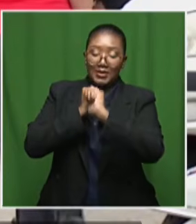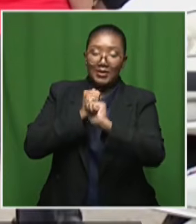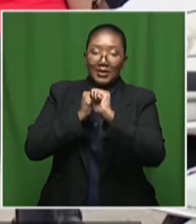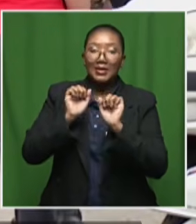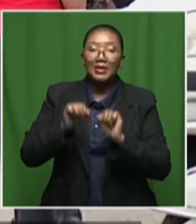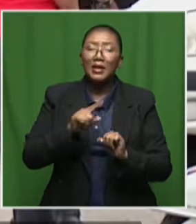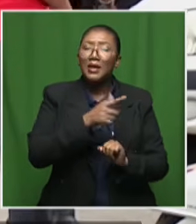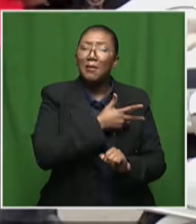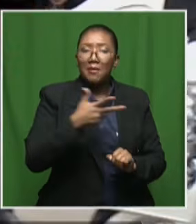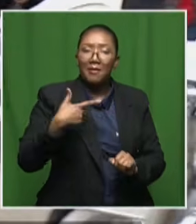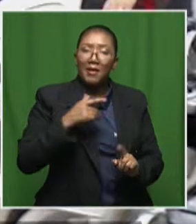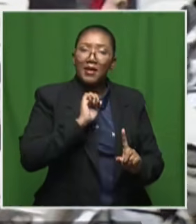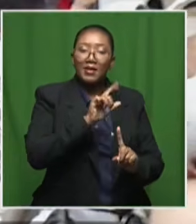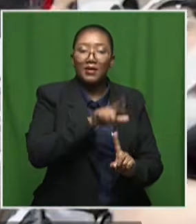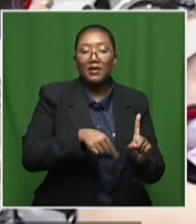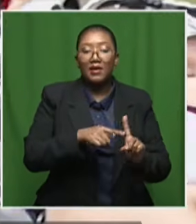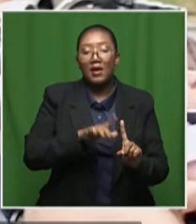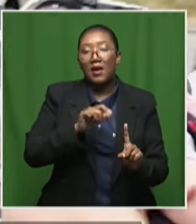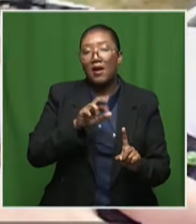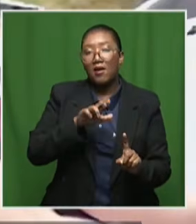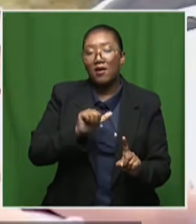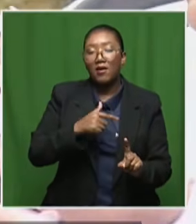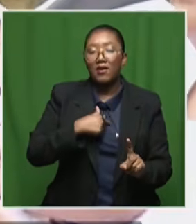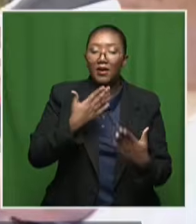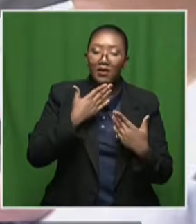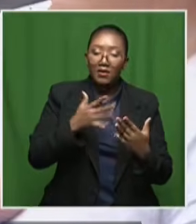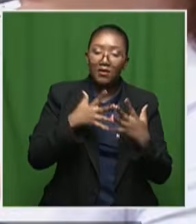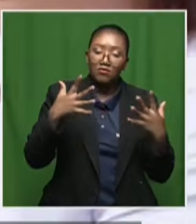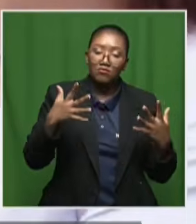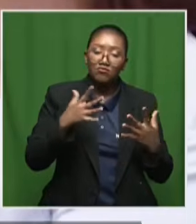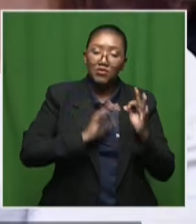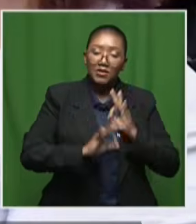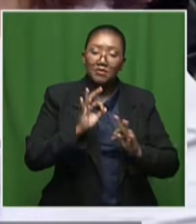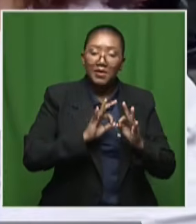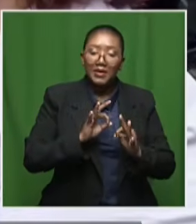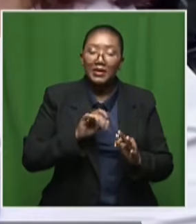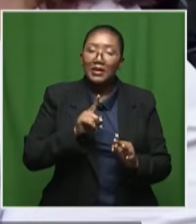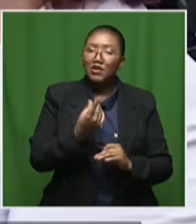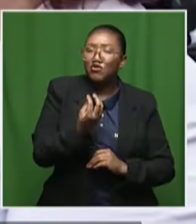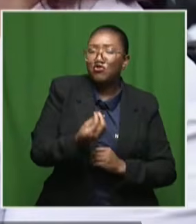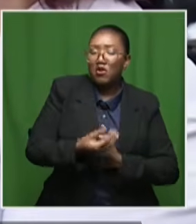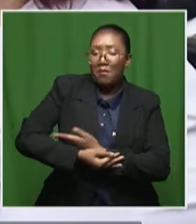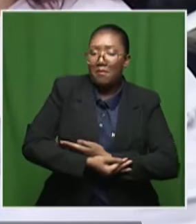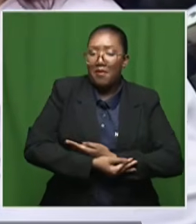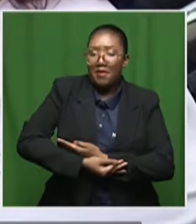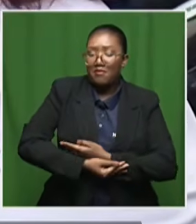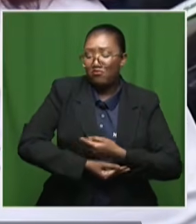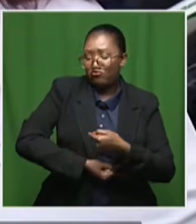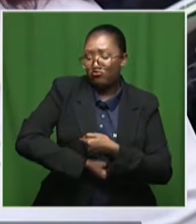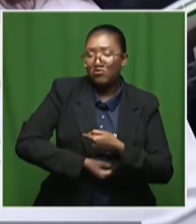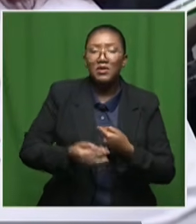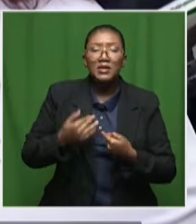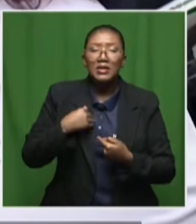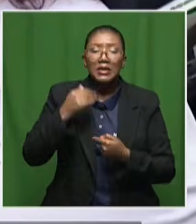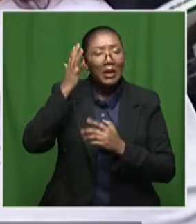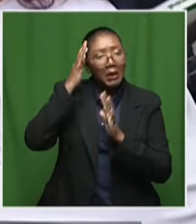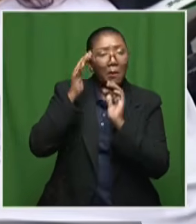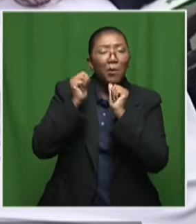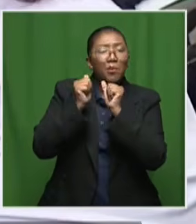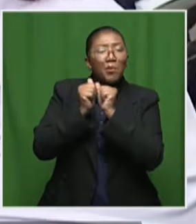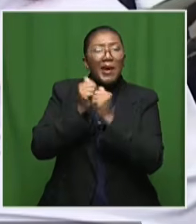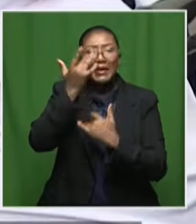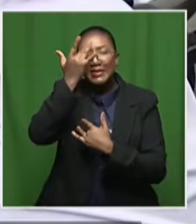was born, Lara van Wyk. Lara, thank you so much for speaking to us. Just talk to us about the condition that little Caleb is suffering from, and